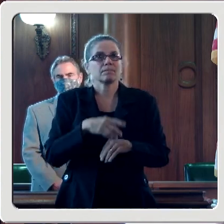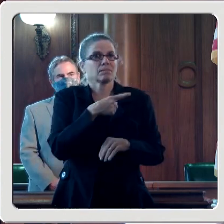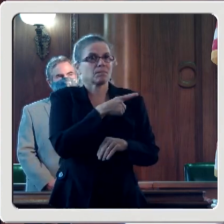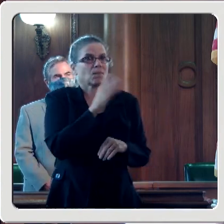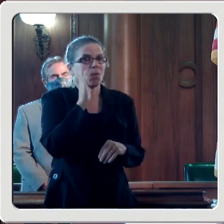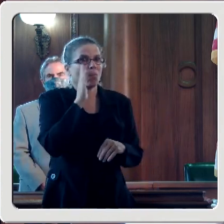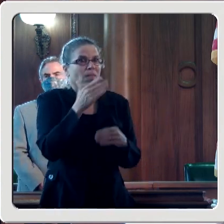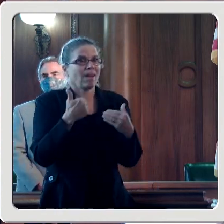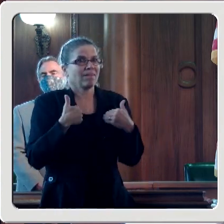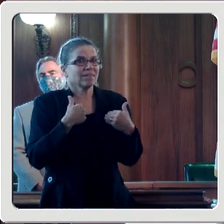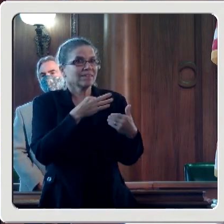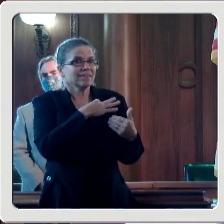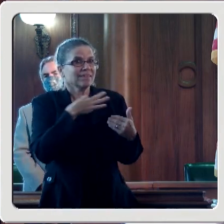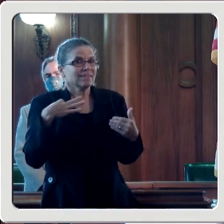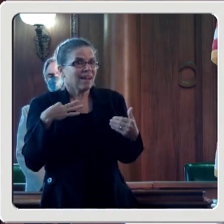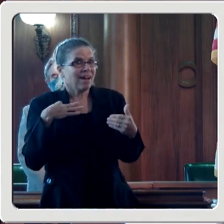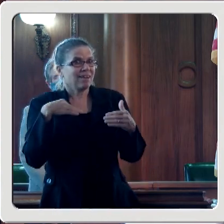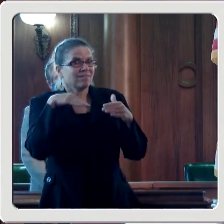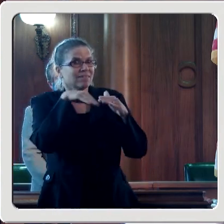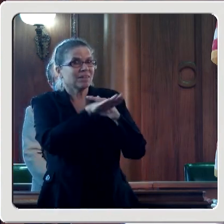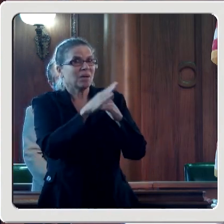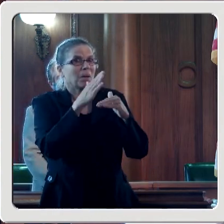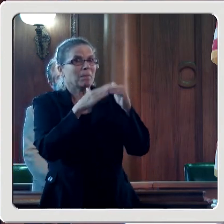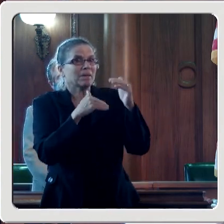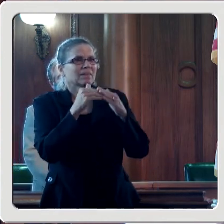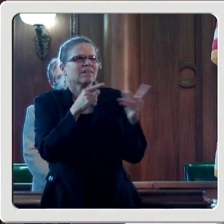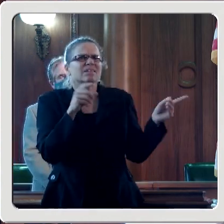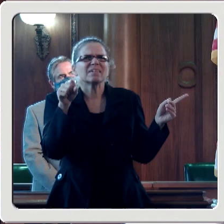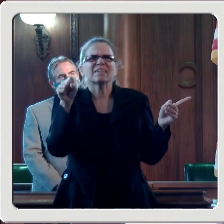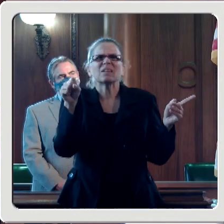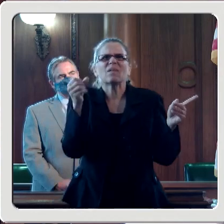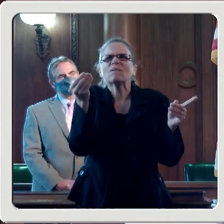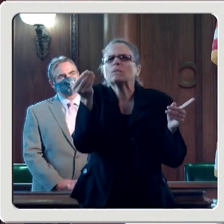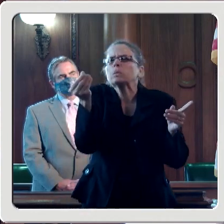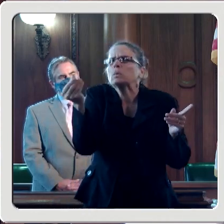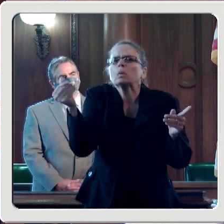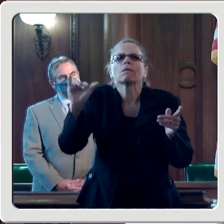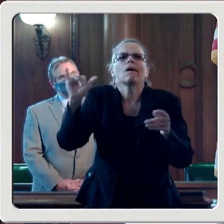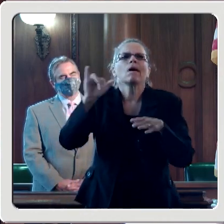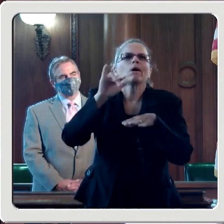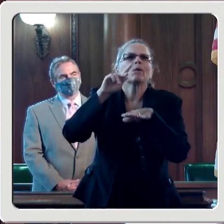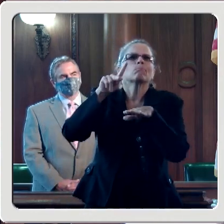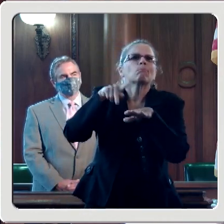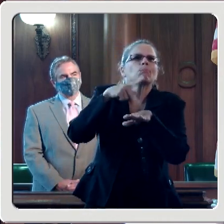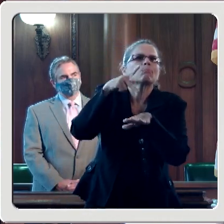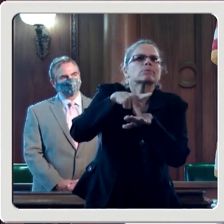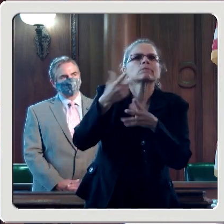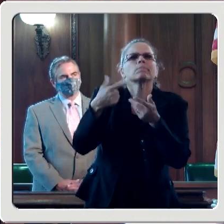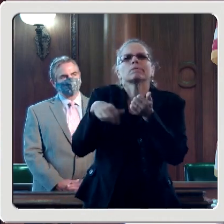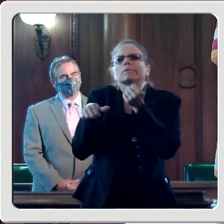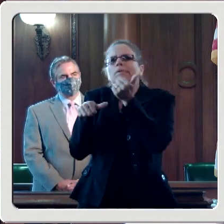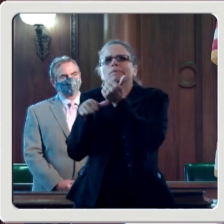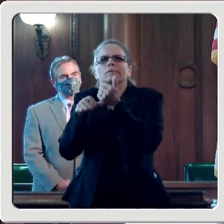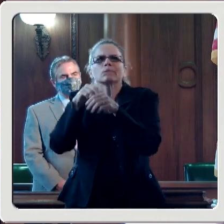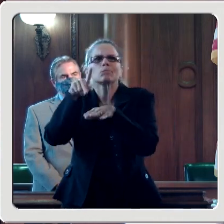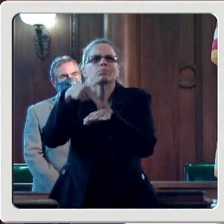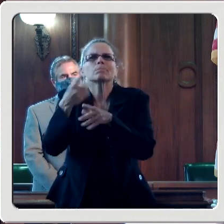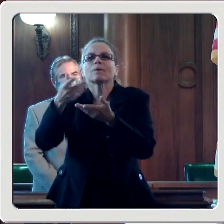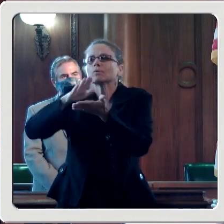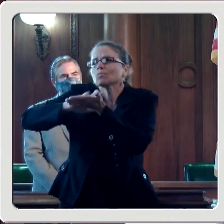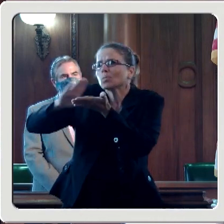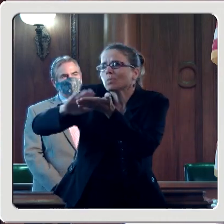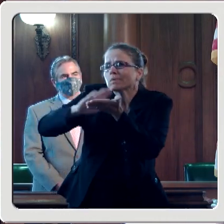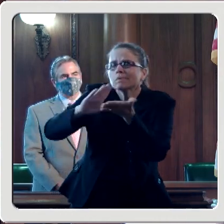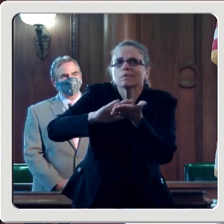There's some staff working in the schools, sure. The principals are rotating in, the assistant principals. Custodians are still in cleaning and